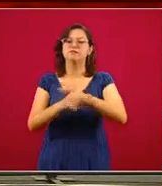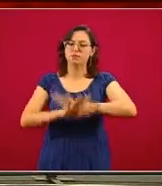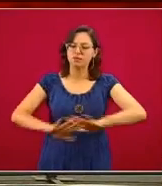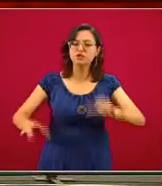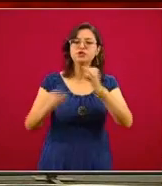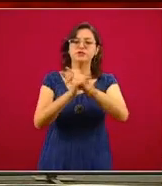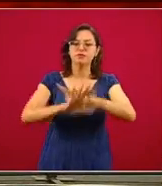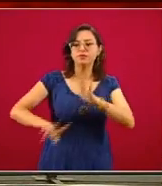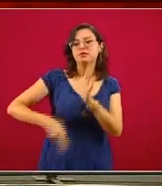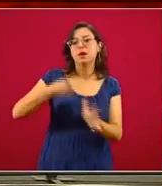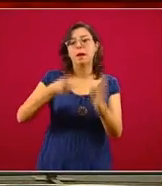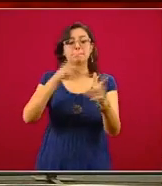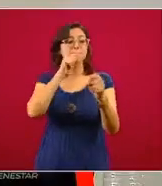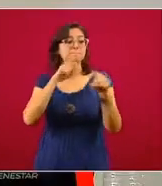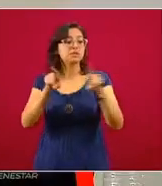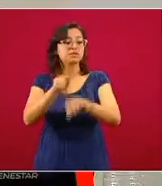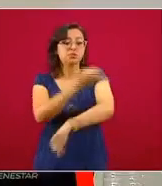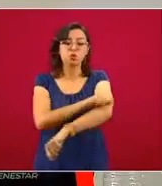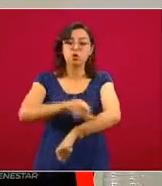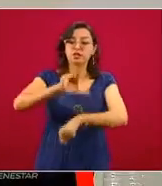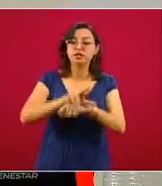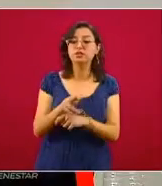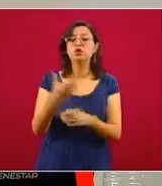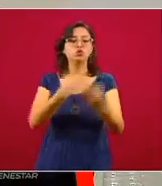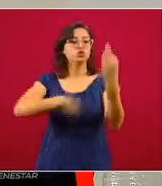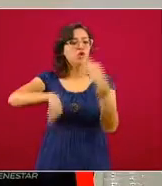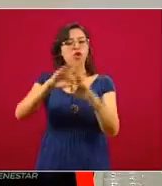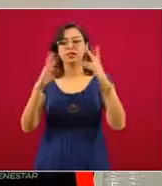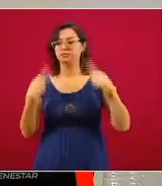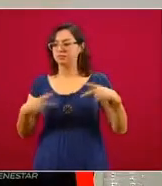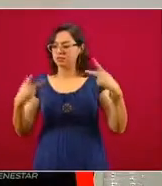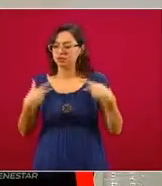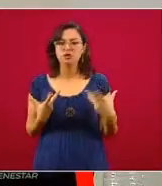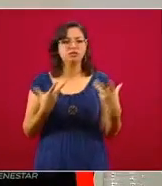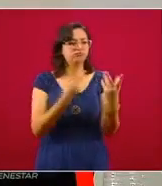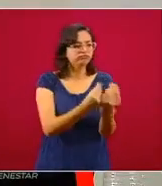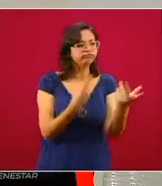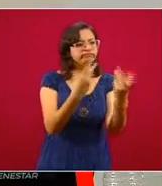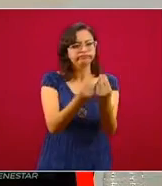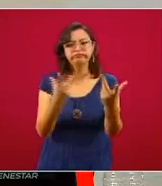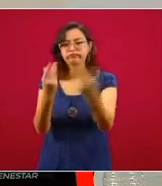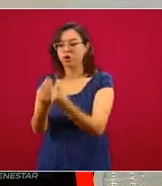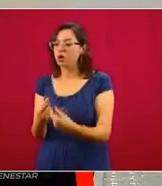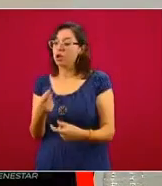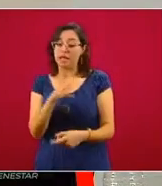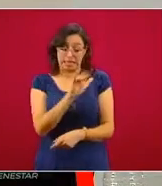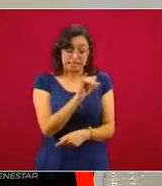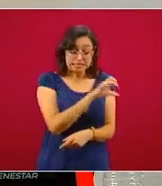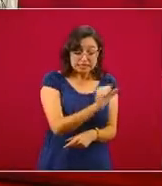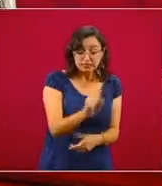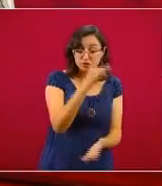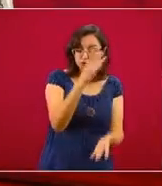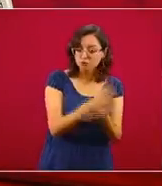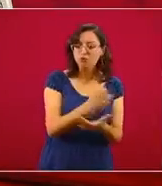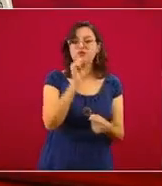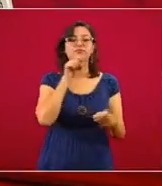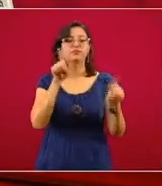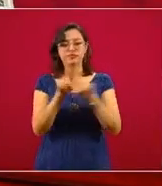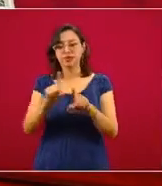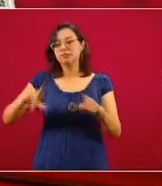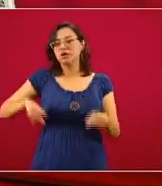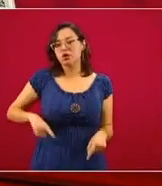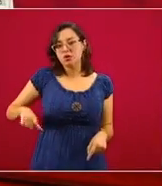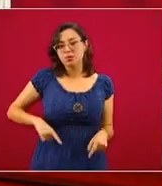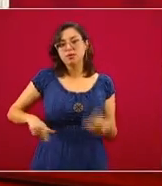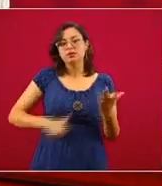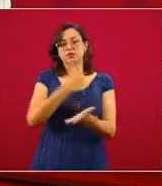lot of information. We have to be coordinating and giving a lot of information. We're not coordinating just with Social Security, we're coordinating with